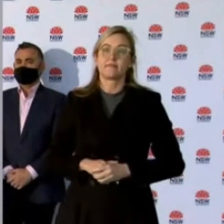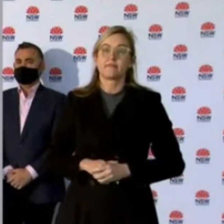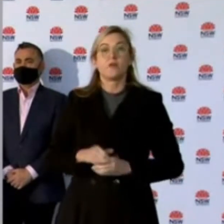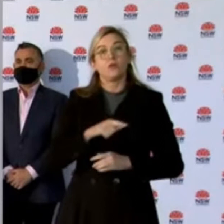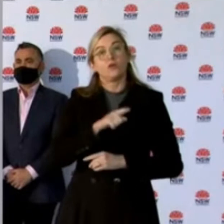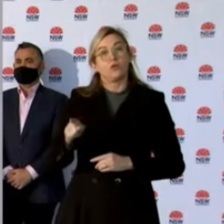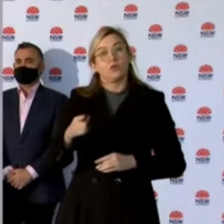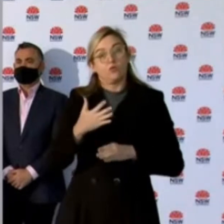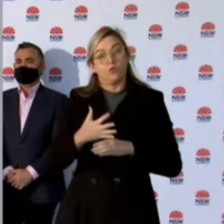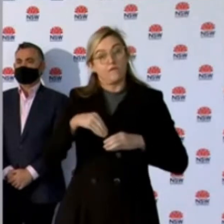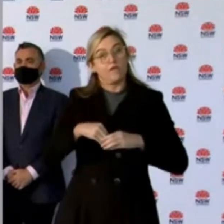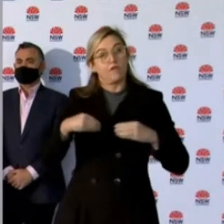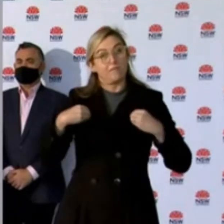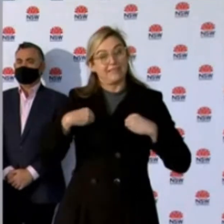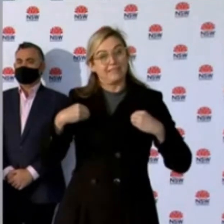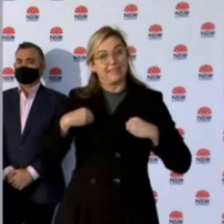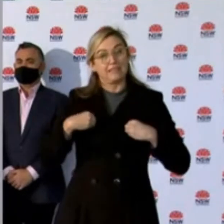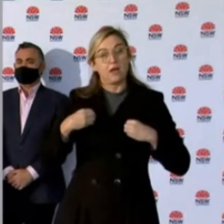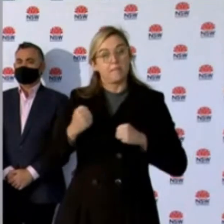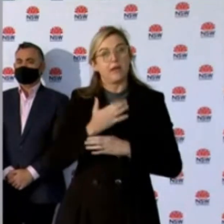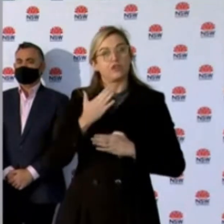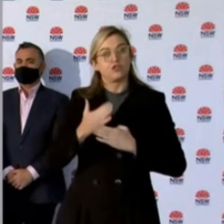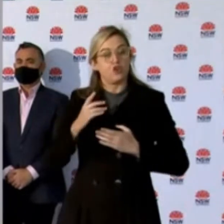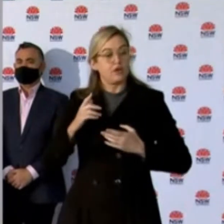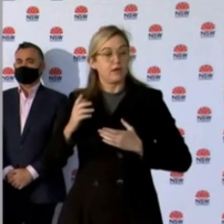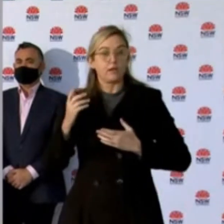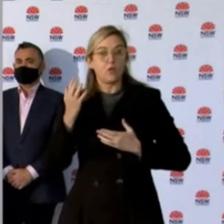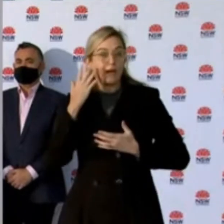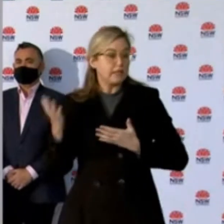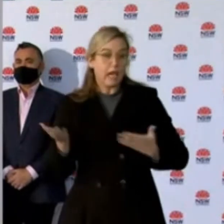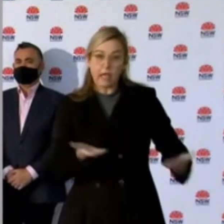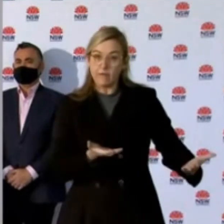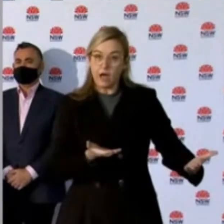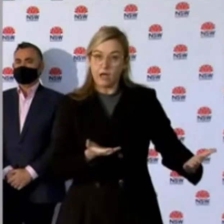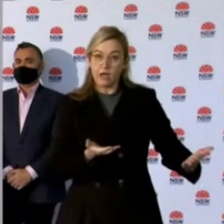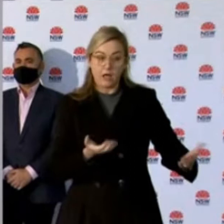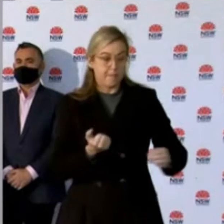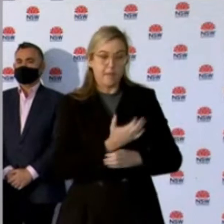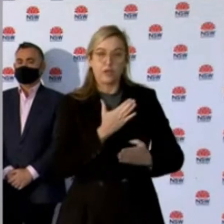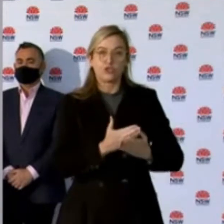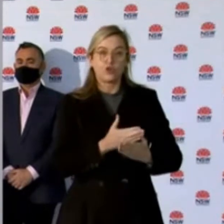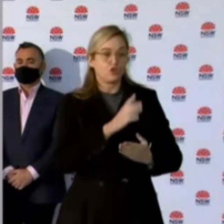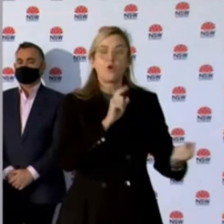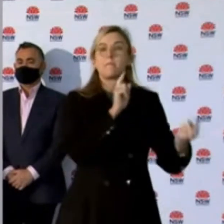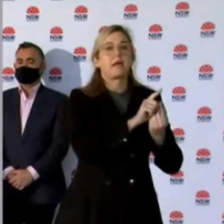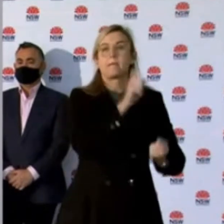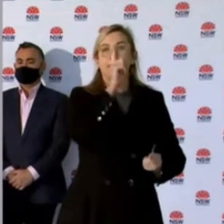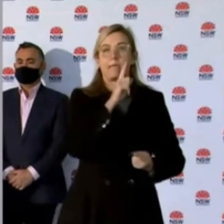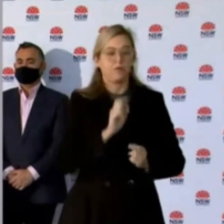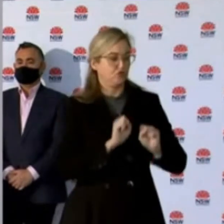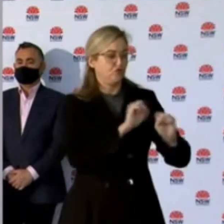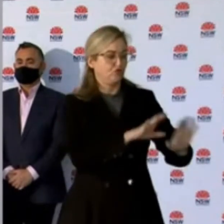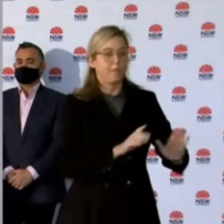that you're doing deliveries in a contactless way. Again, every actions that we can take to reduce the interaction between